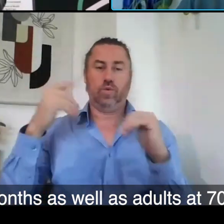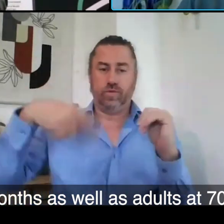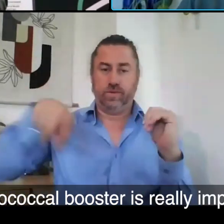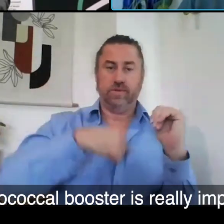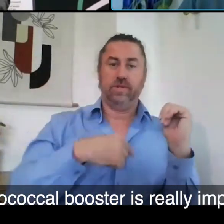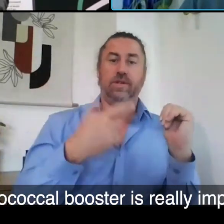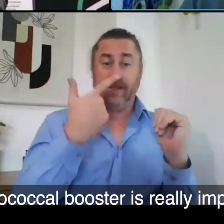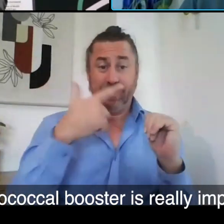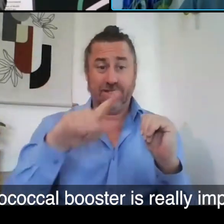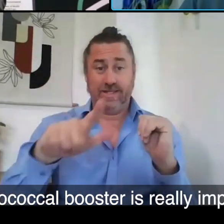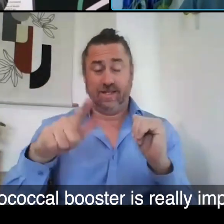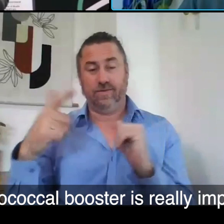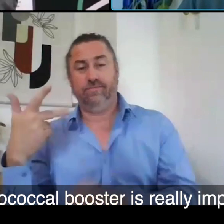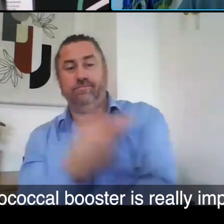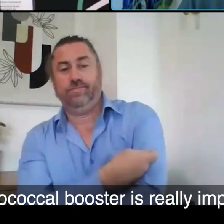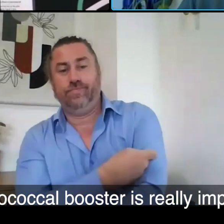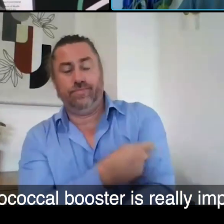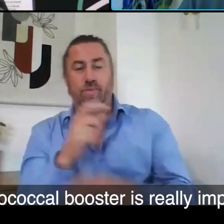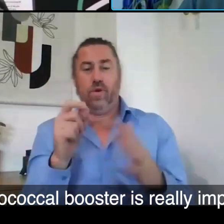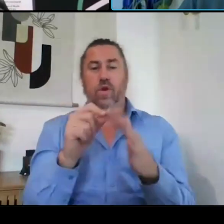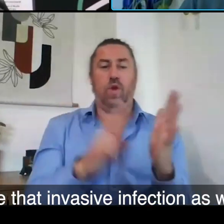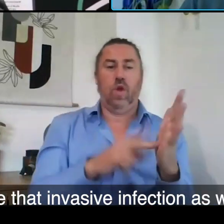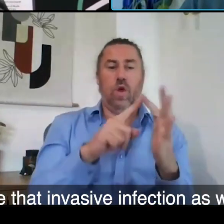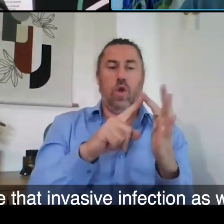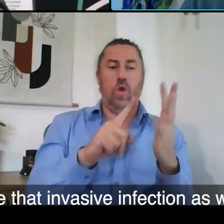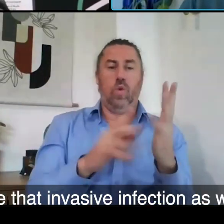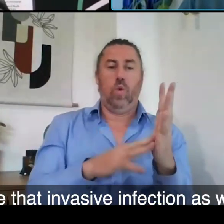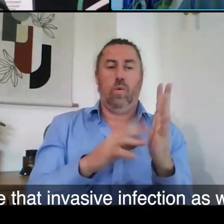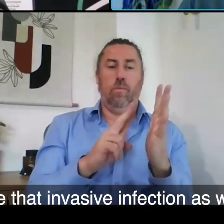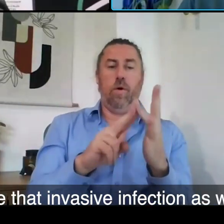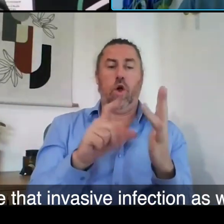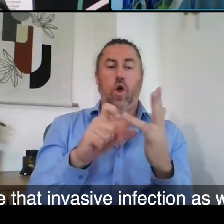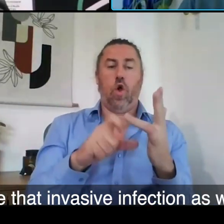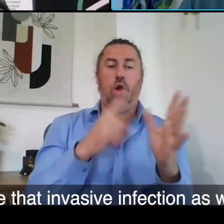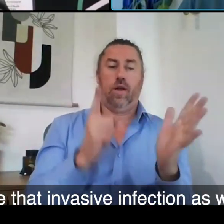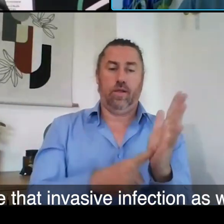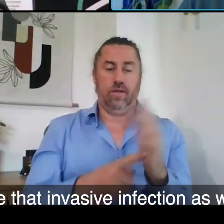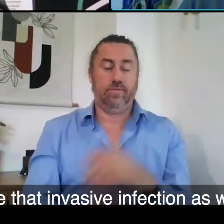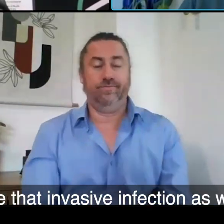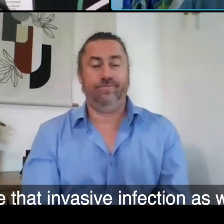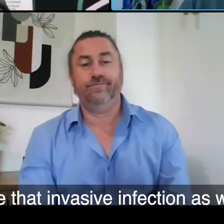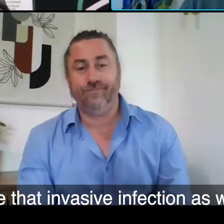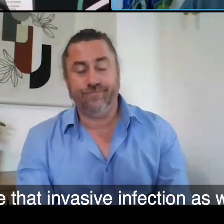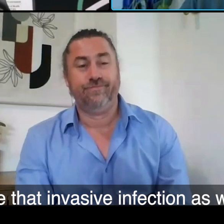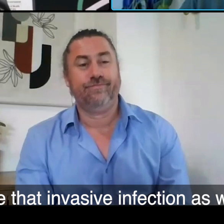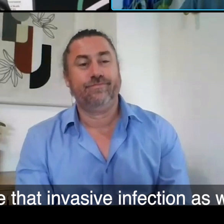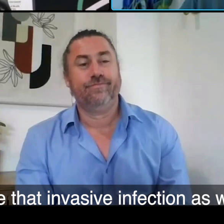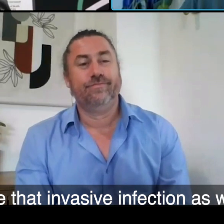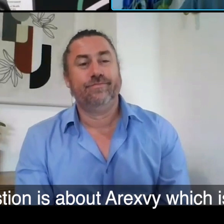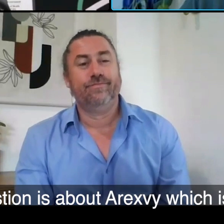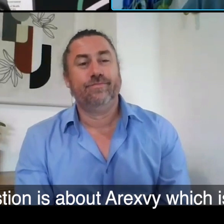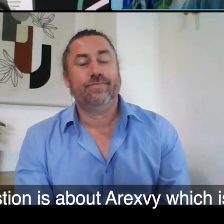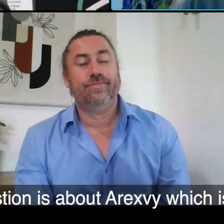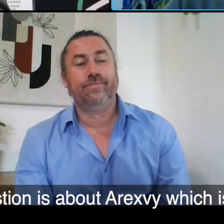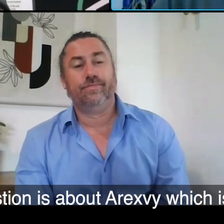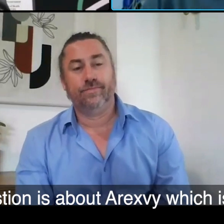70 years having their pneumococcal booster is really important to try and minimise that invasive infection as well. Thanks.